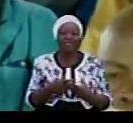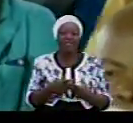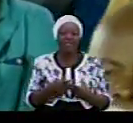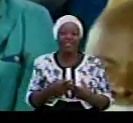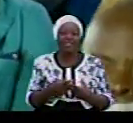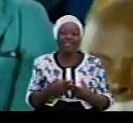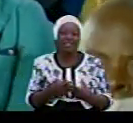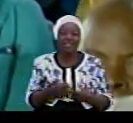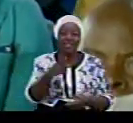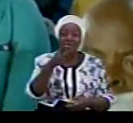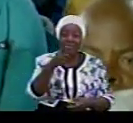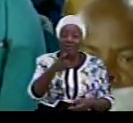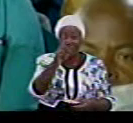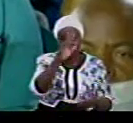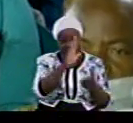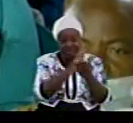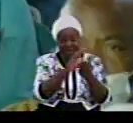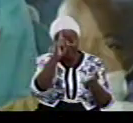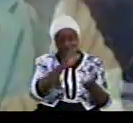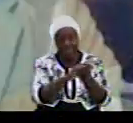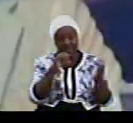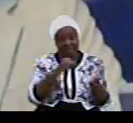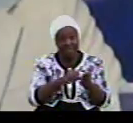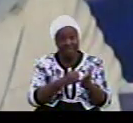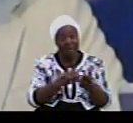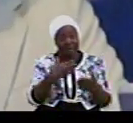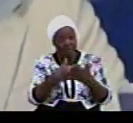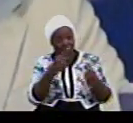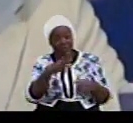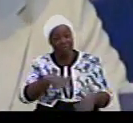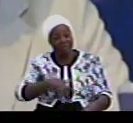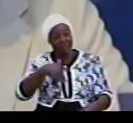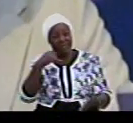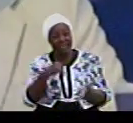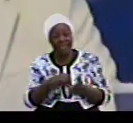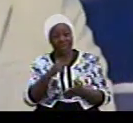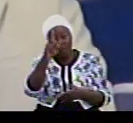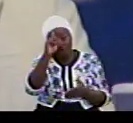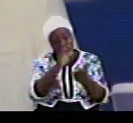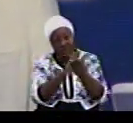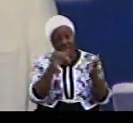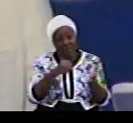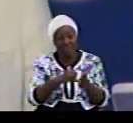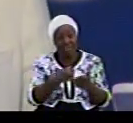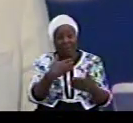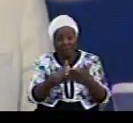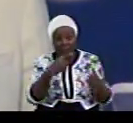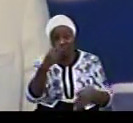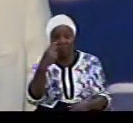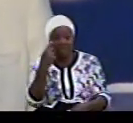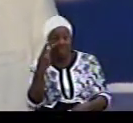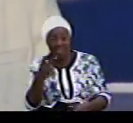You believe it before you feel it. You believe it before you see it.